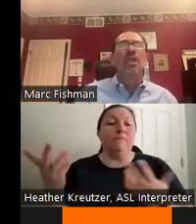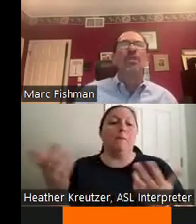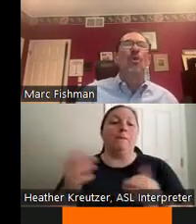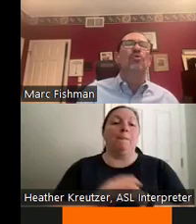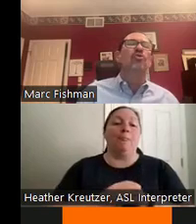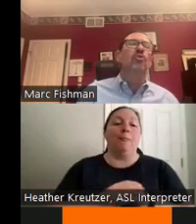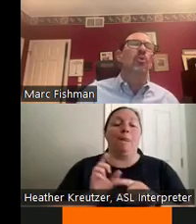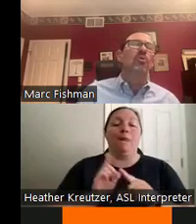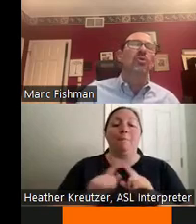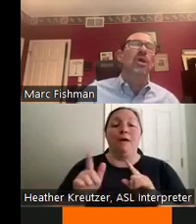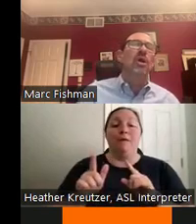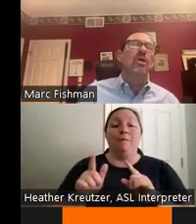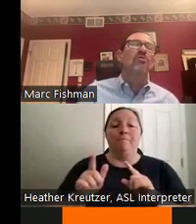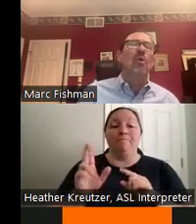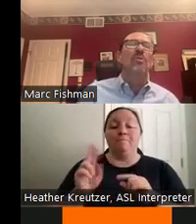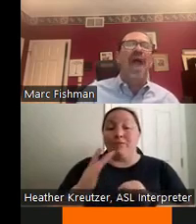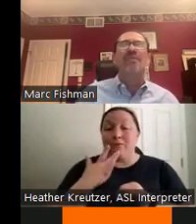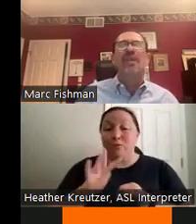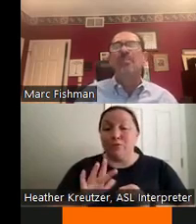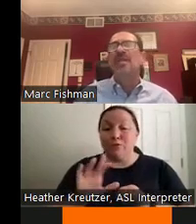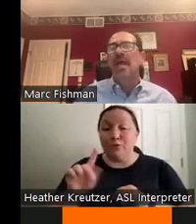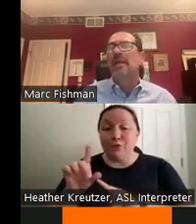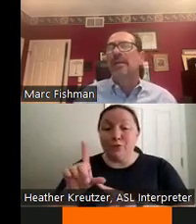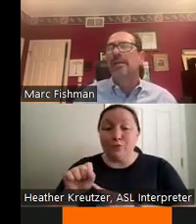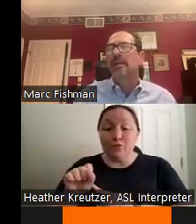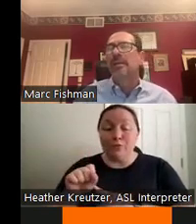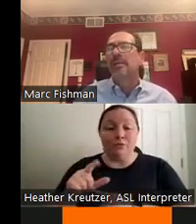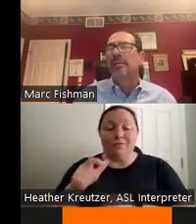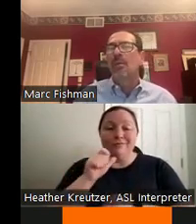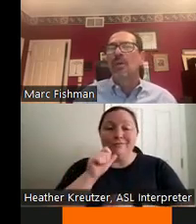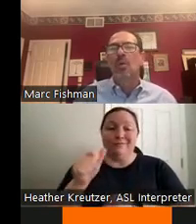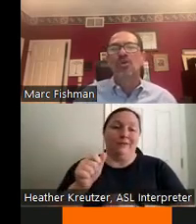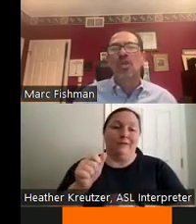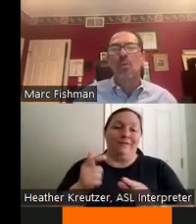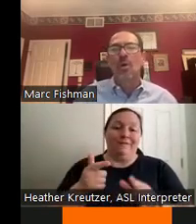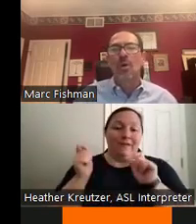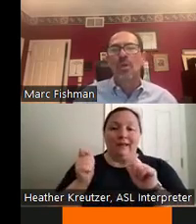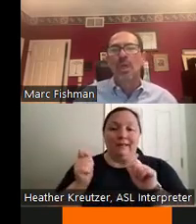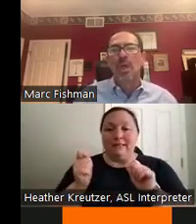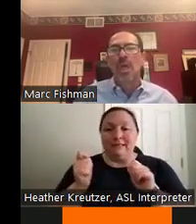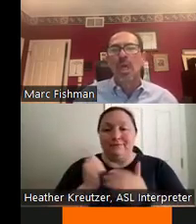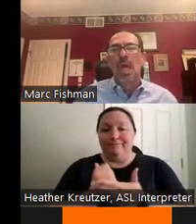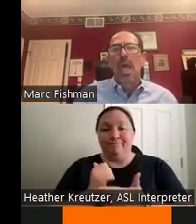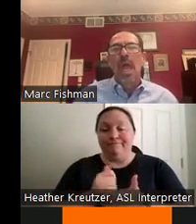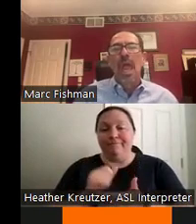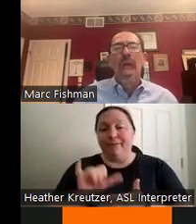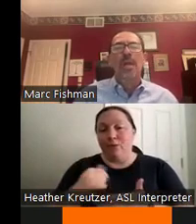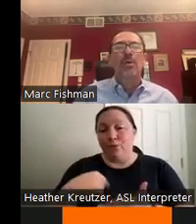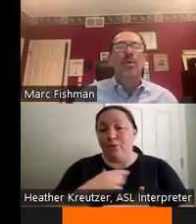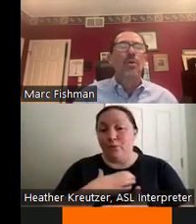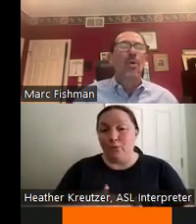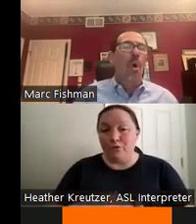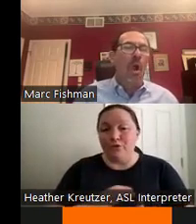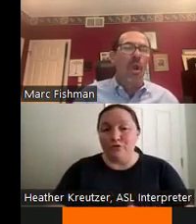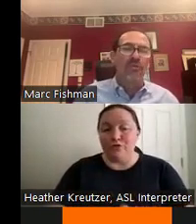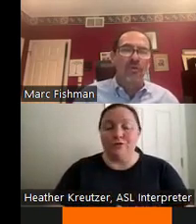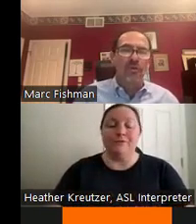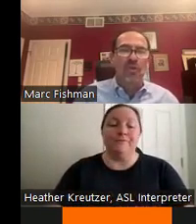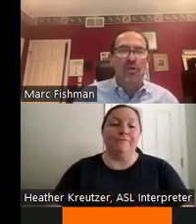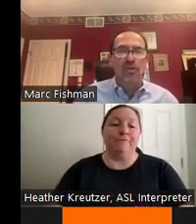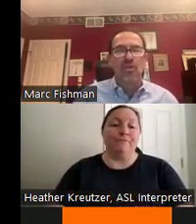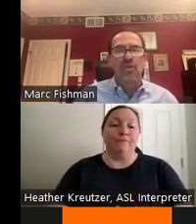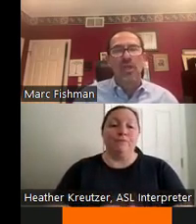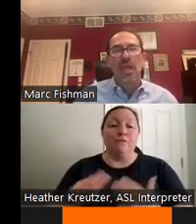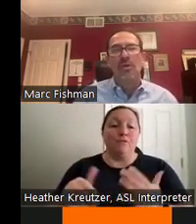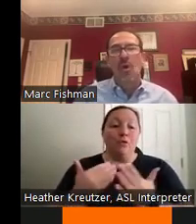but unfortunately, those tools don't have the uptake that we wish they would. And all